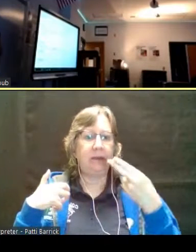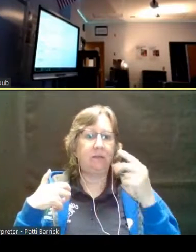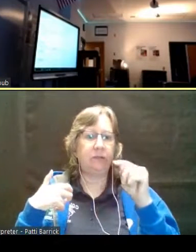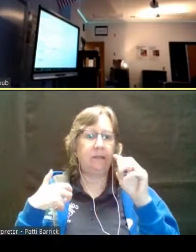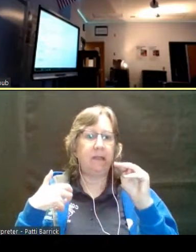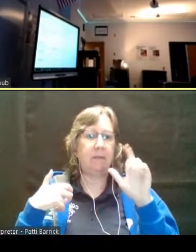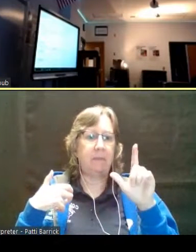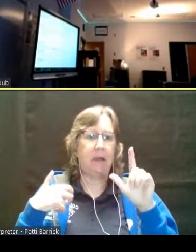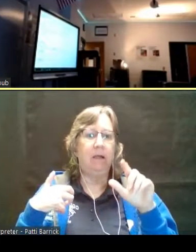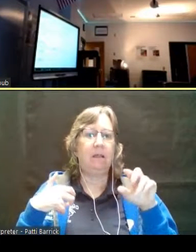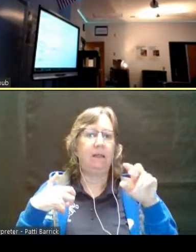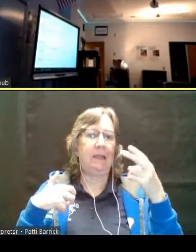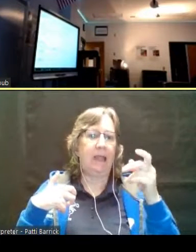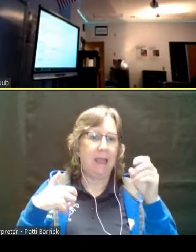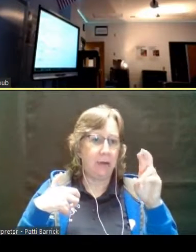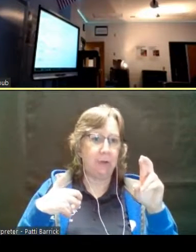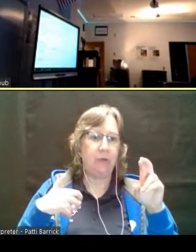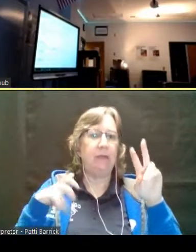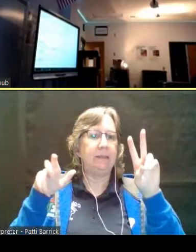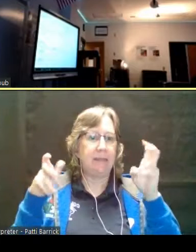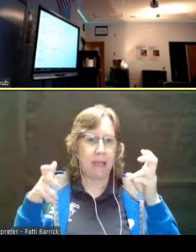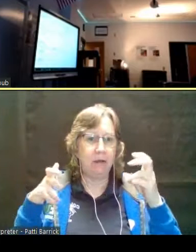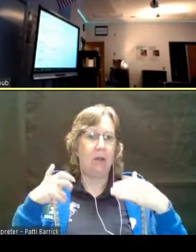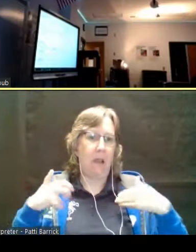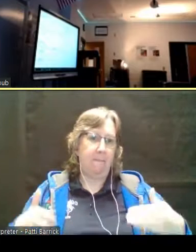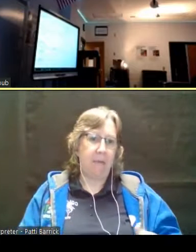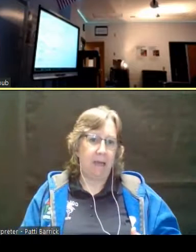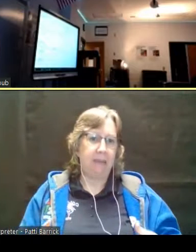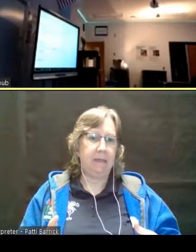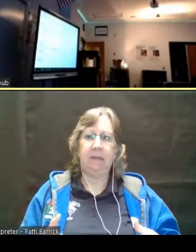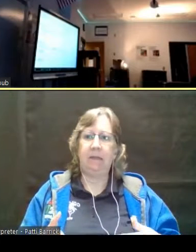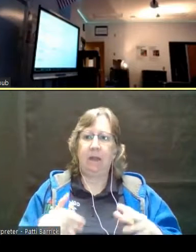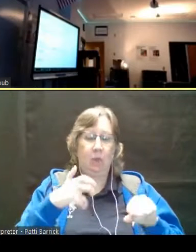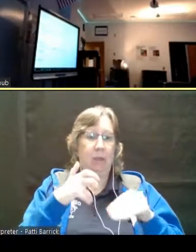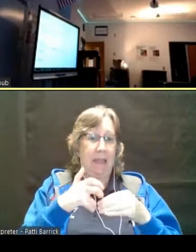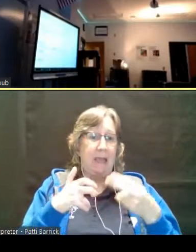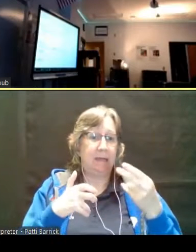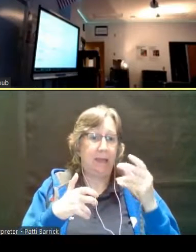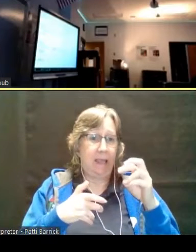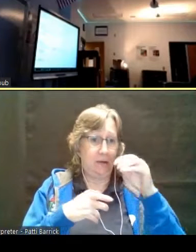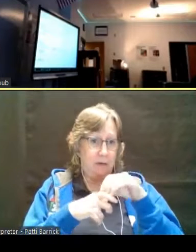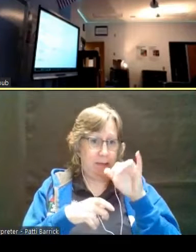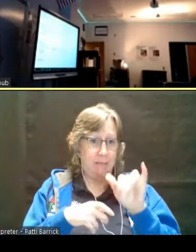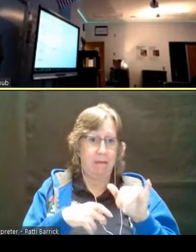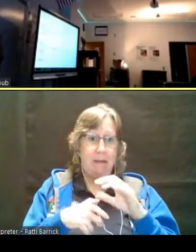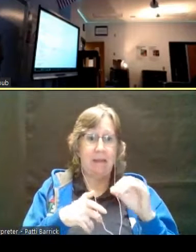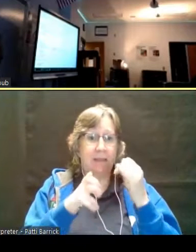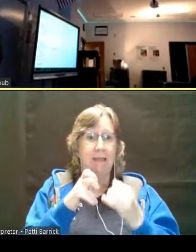we have headers, we have titles, we have a body. We put a header inside, And the last thing we want to put in here